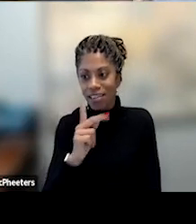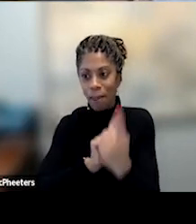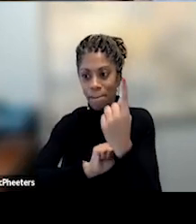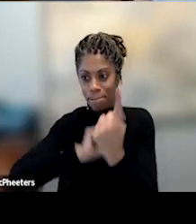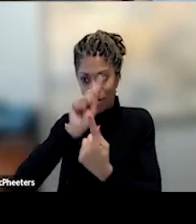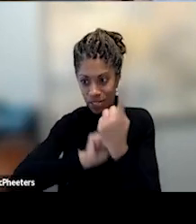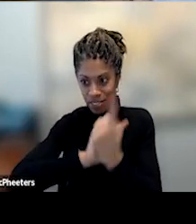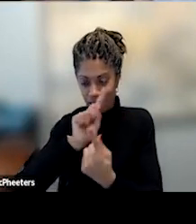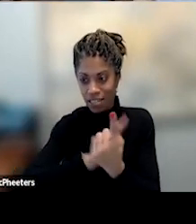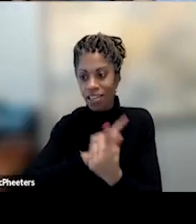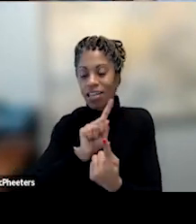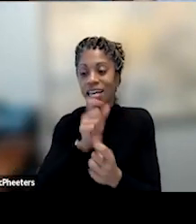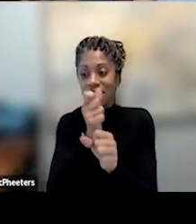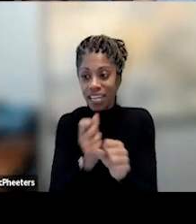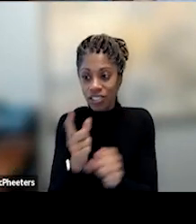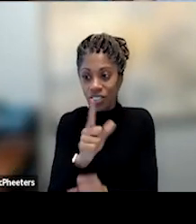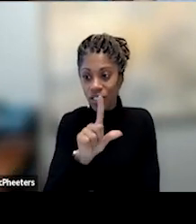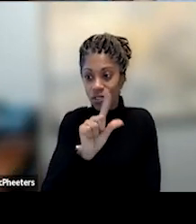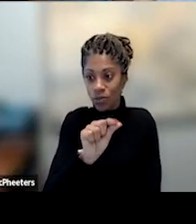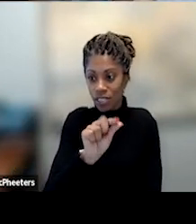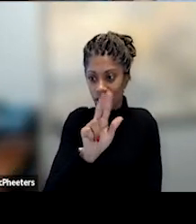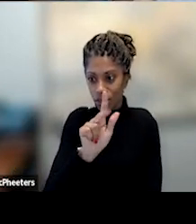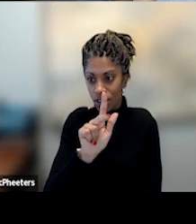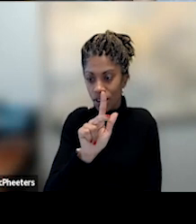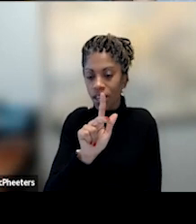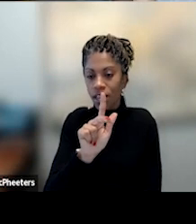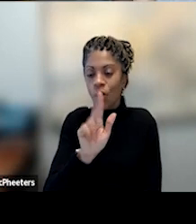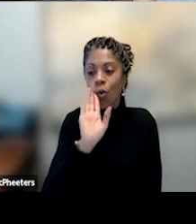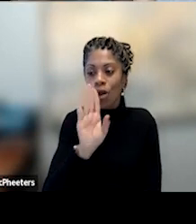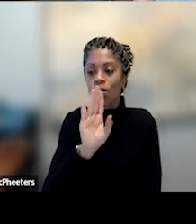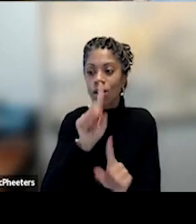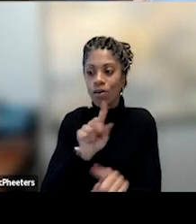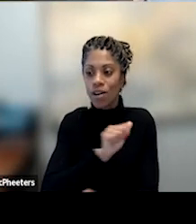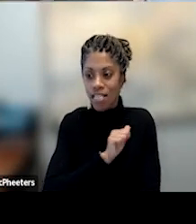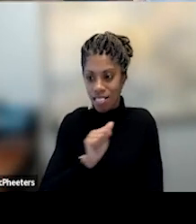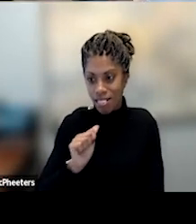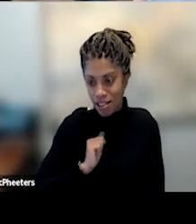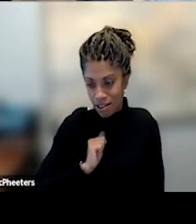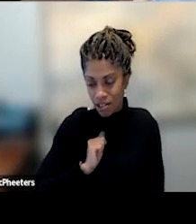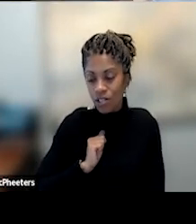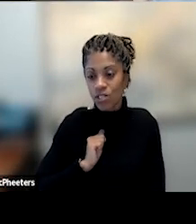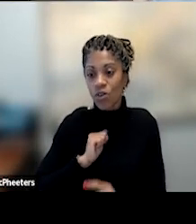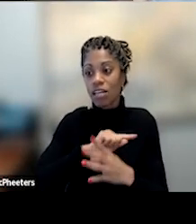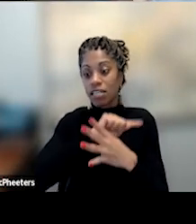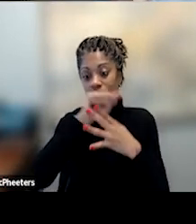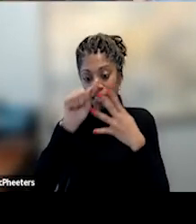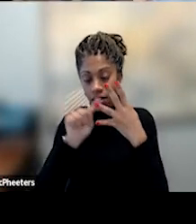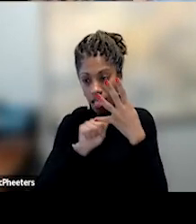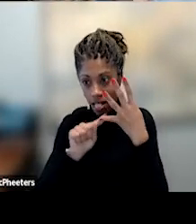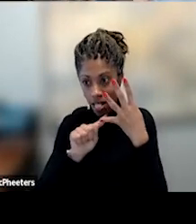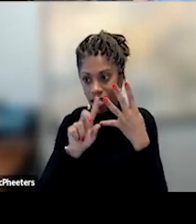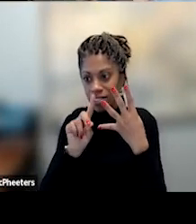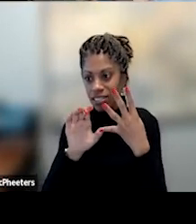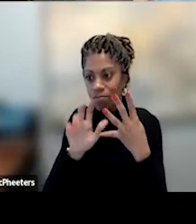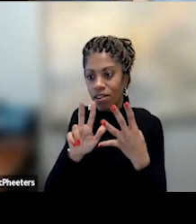to Atlanta, and here's some good news. We've extended the early bird pricing through the end of this month. So you have until December 31st